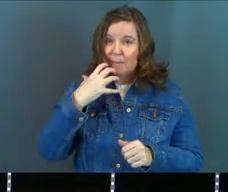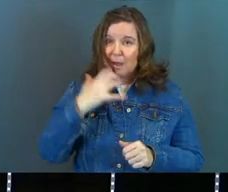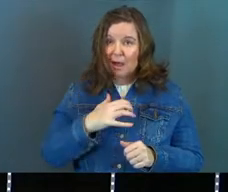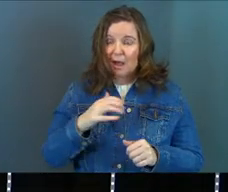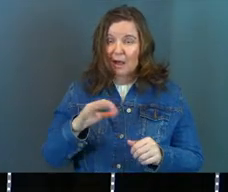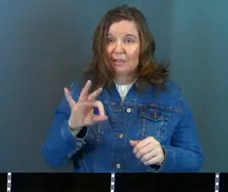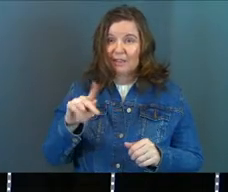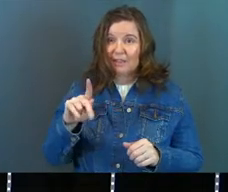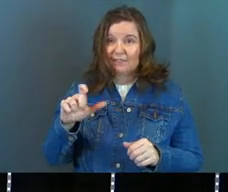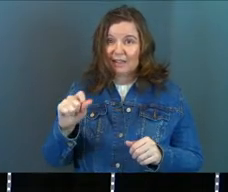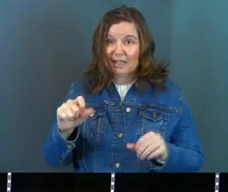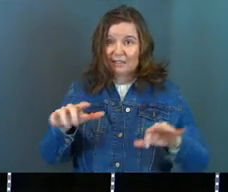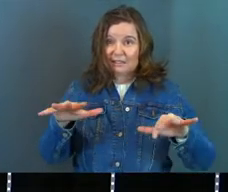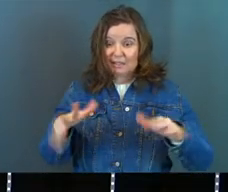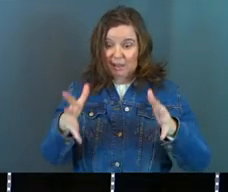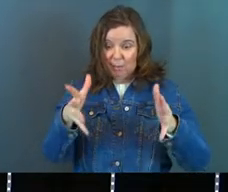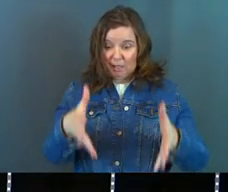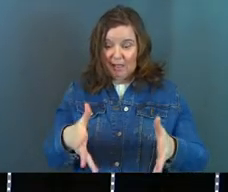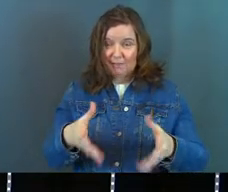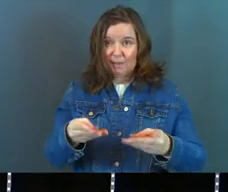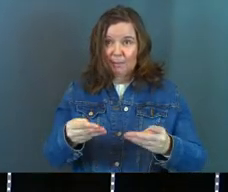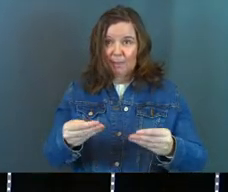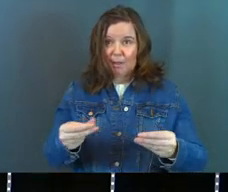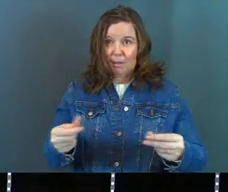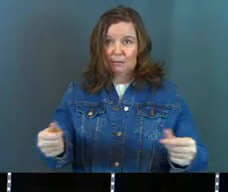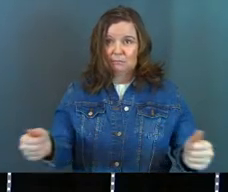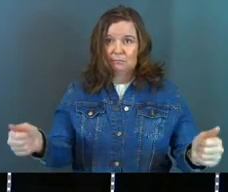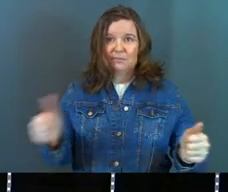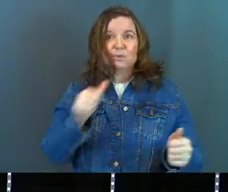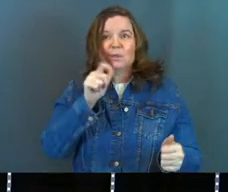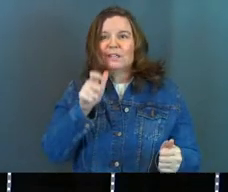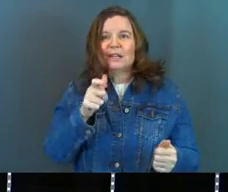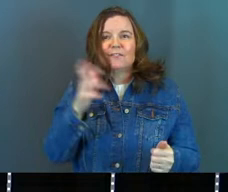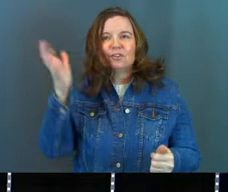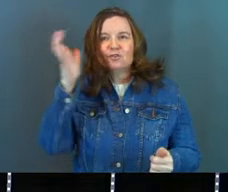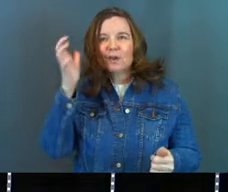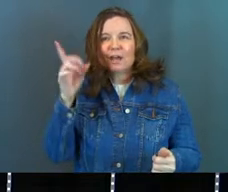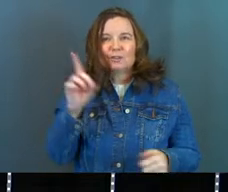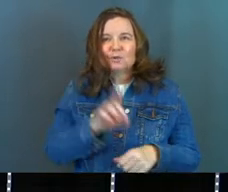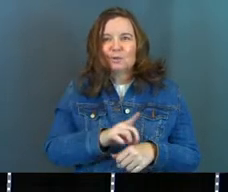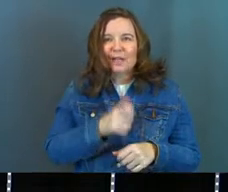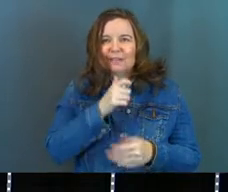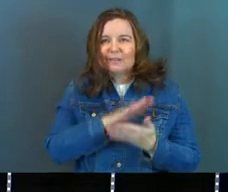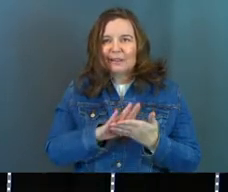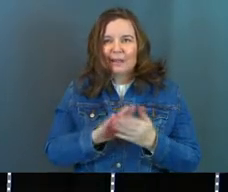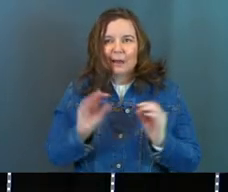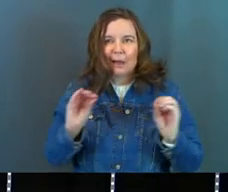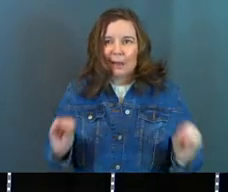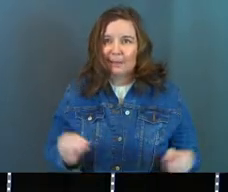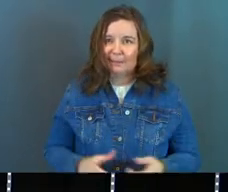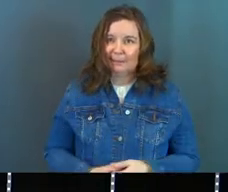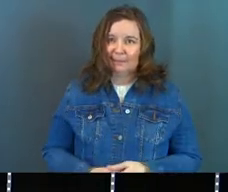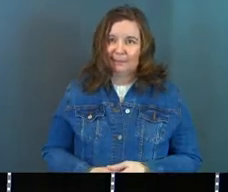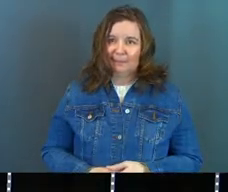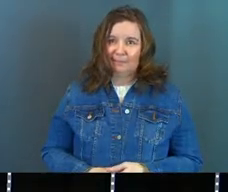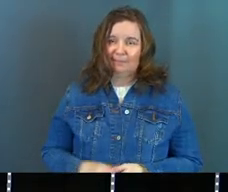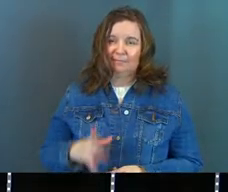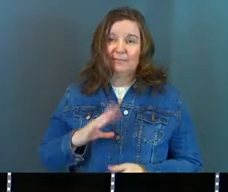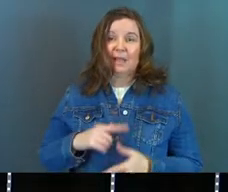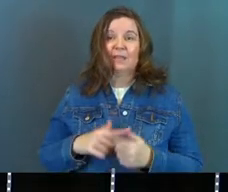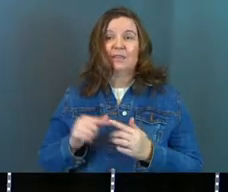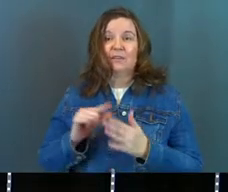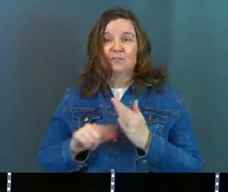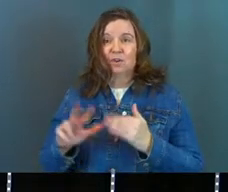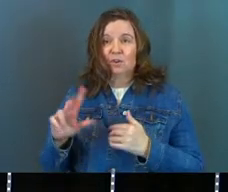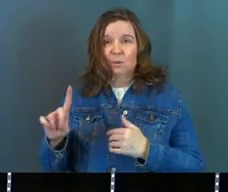the flakes that they had not picked up melted and disappeared. So they didn't even have trash duty. They didn't even have to clean up dinner. And then